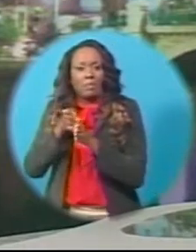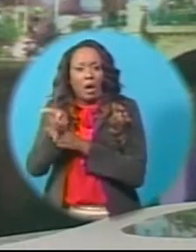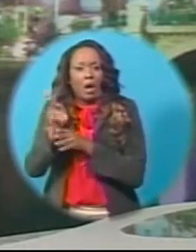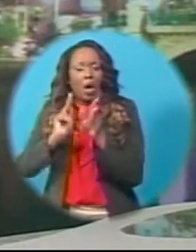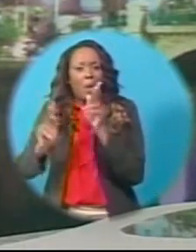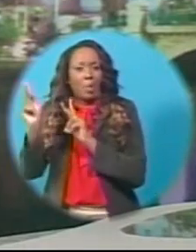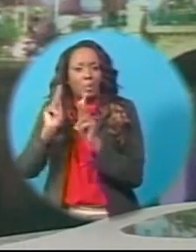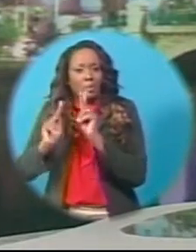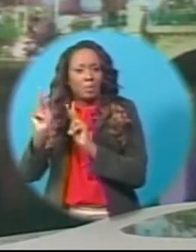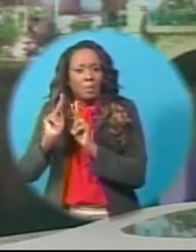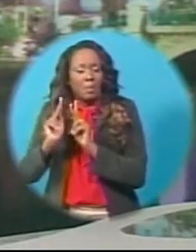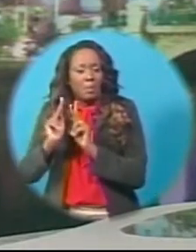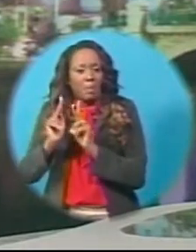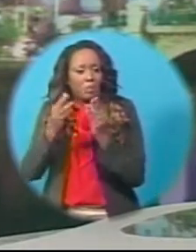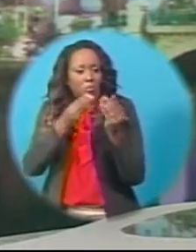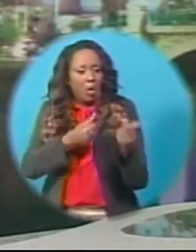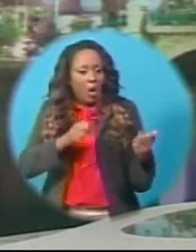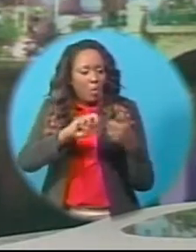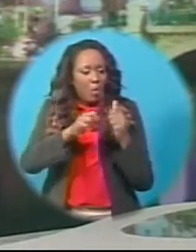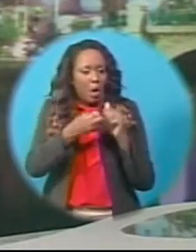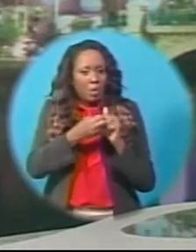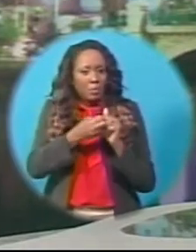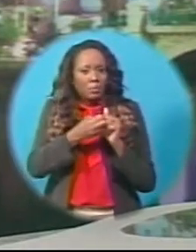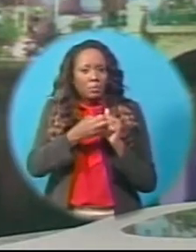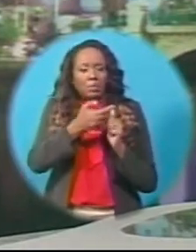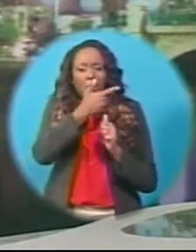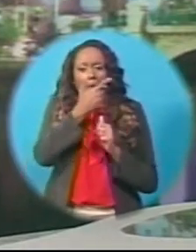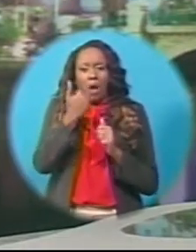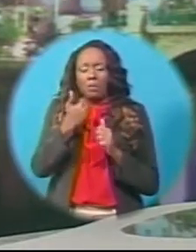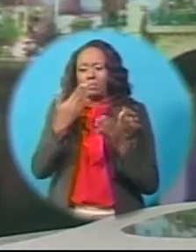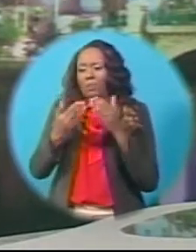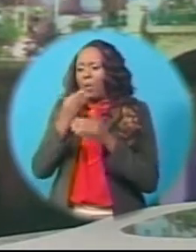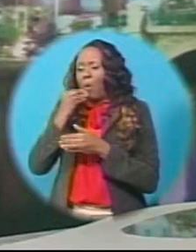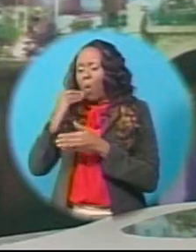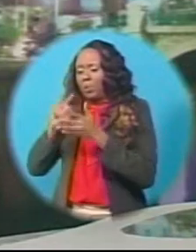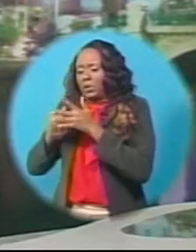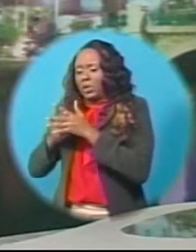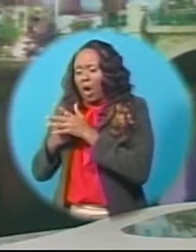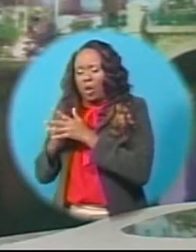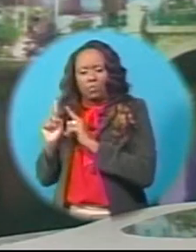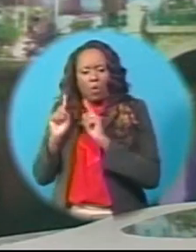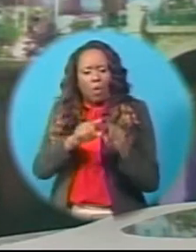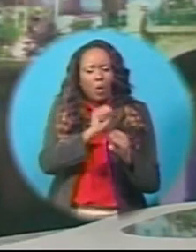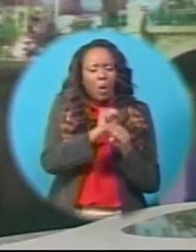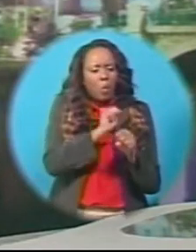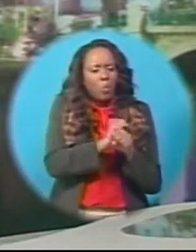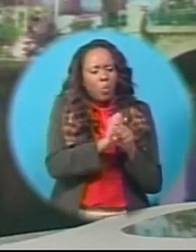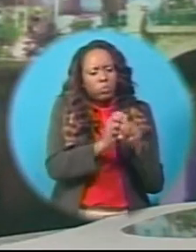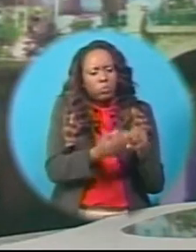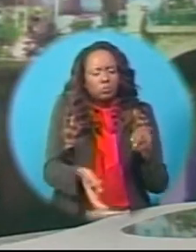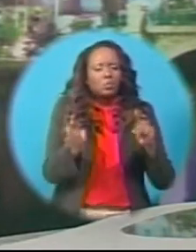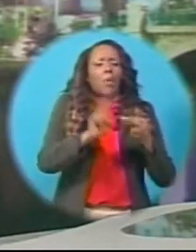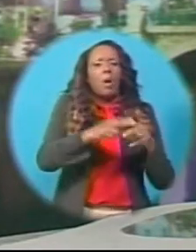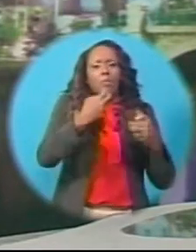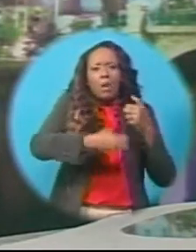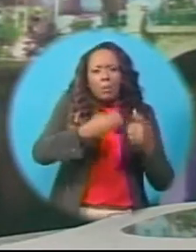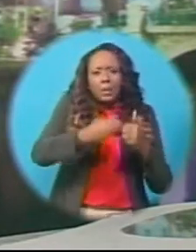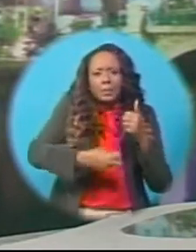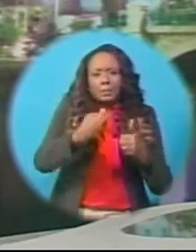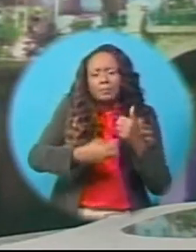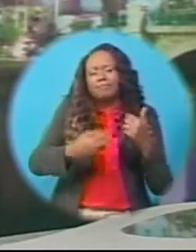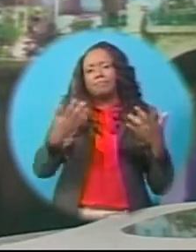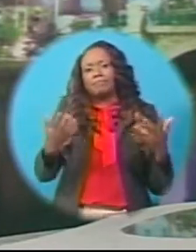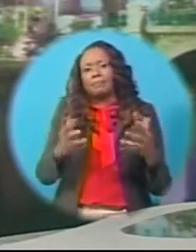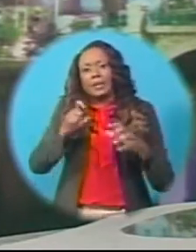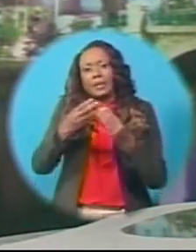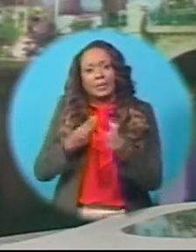personal problems to work. The suggestion from Reverend Hainsley Griffith, founder and chief executive officer of Family Heartbeat